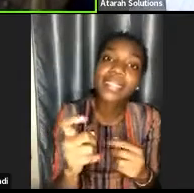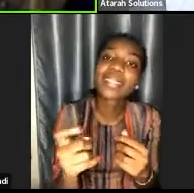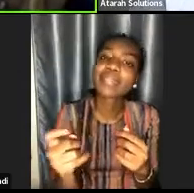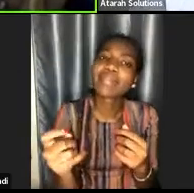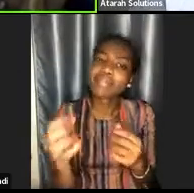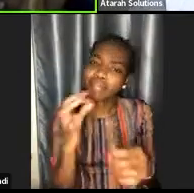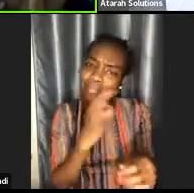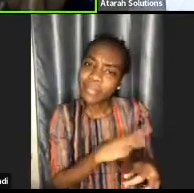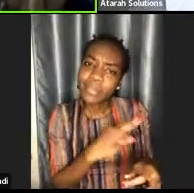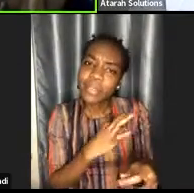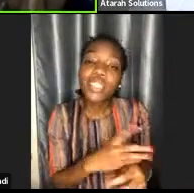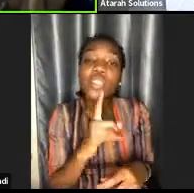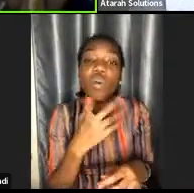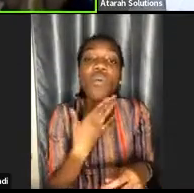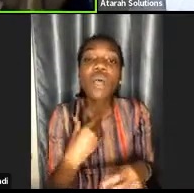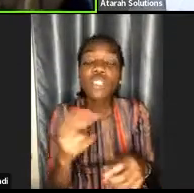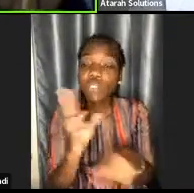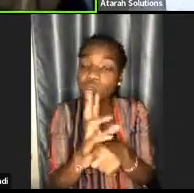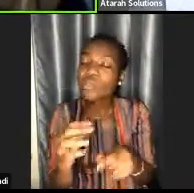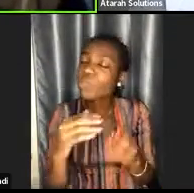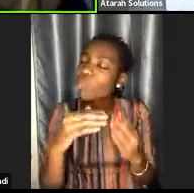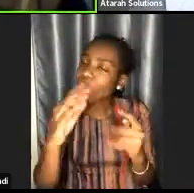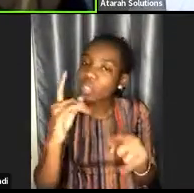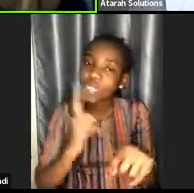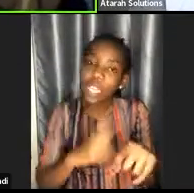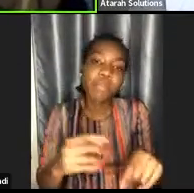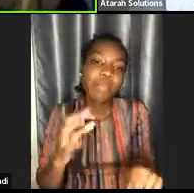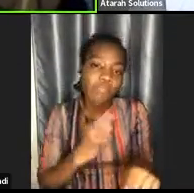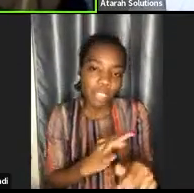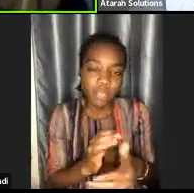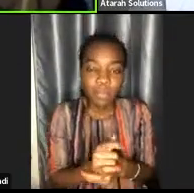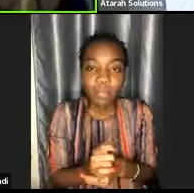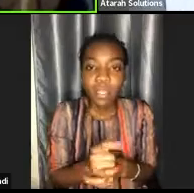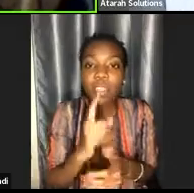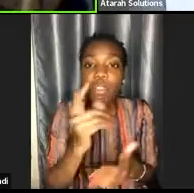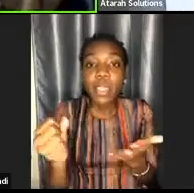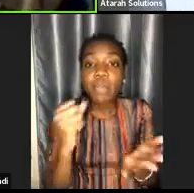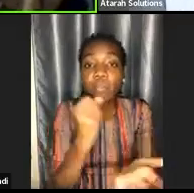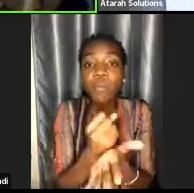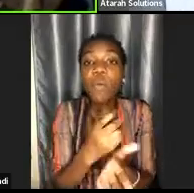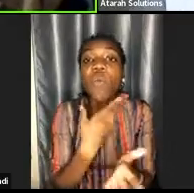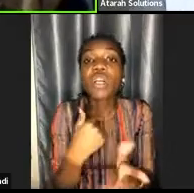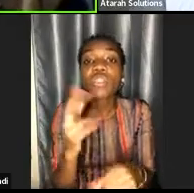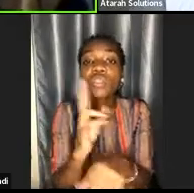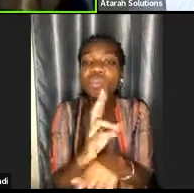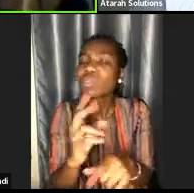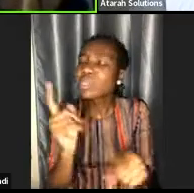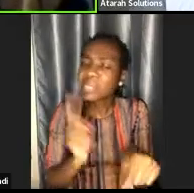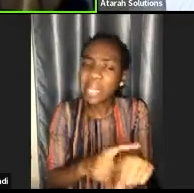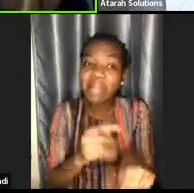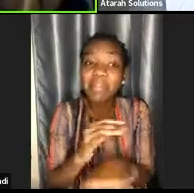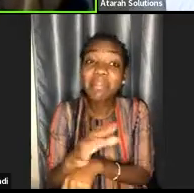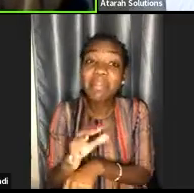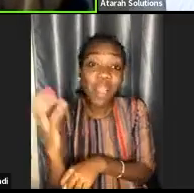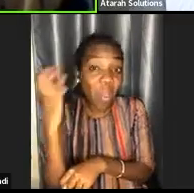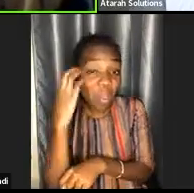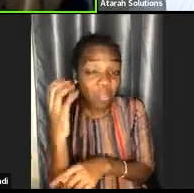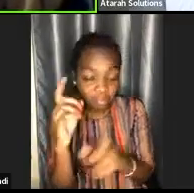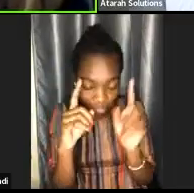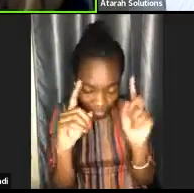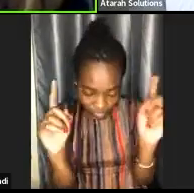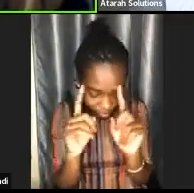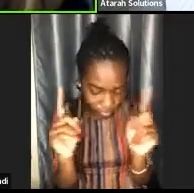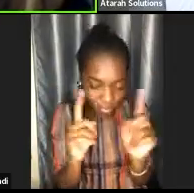their time in investing. Employers don't want to spend their time in court. That's not their core business, all